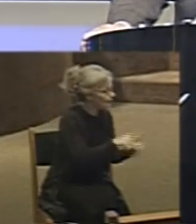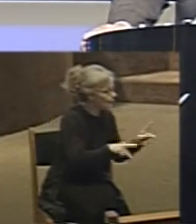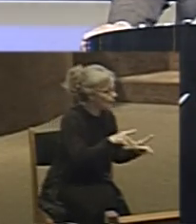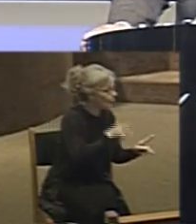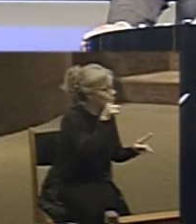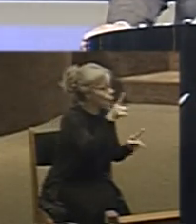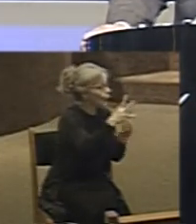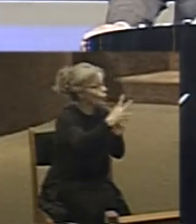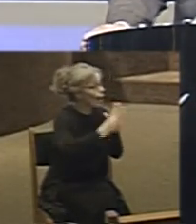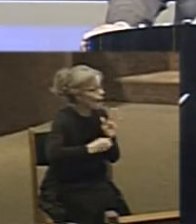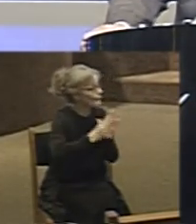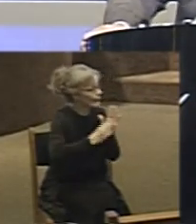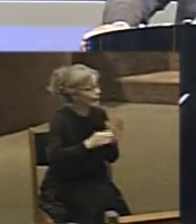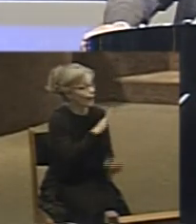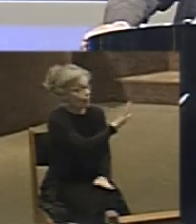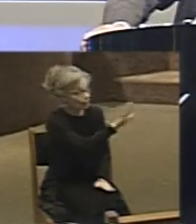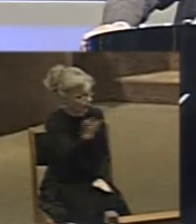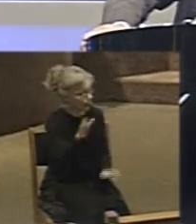them.